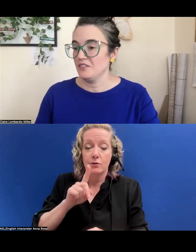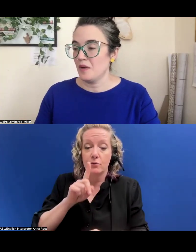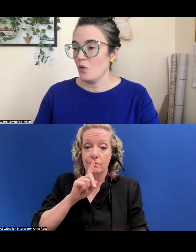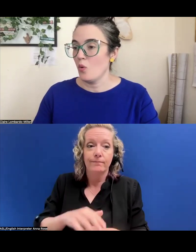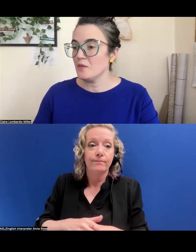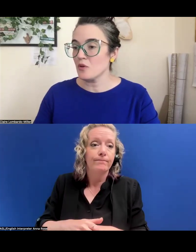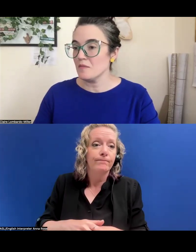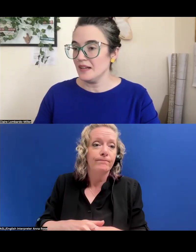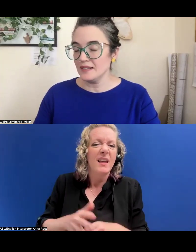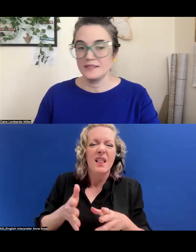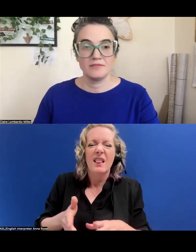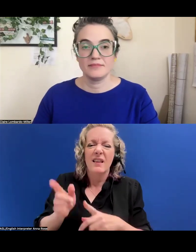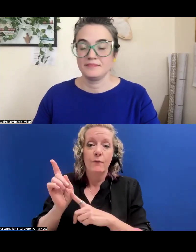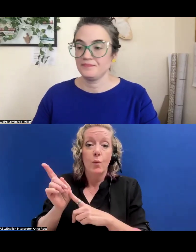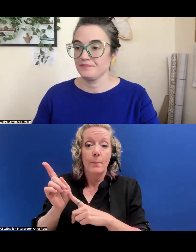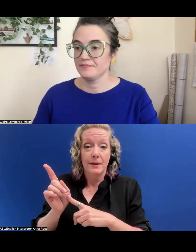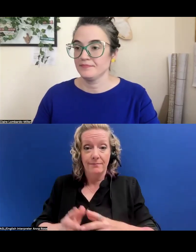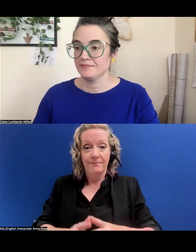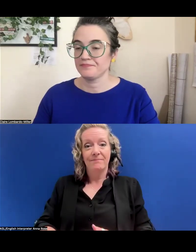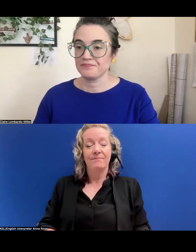I'll give it about 1 more minute.